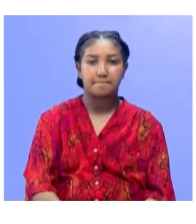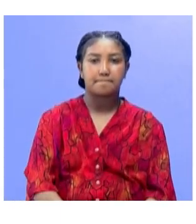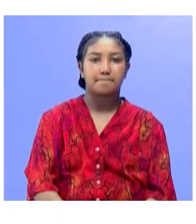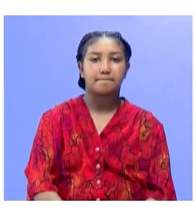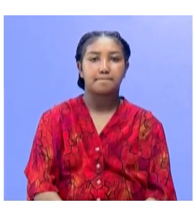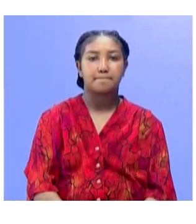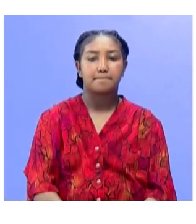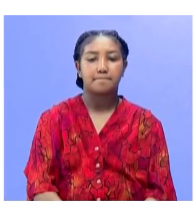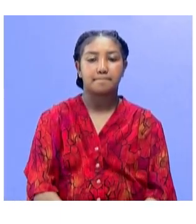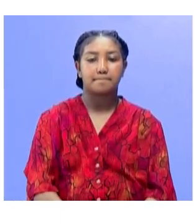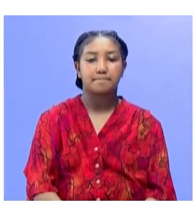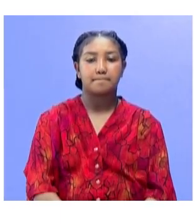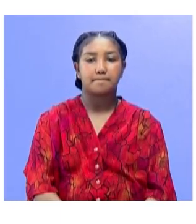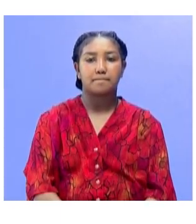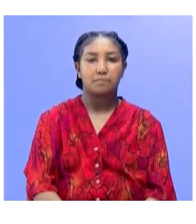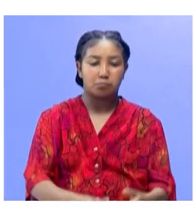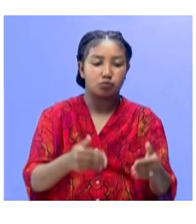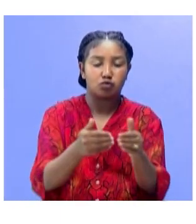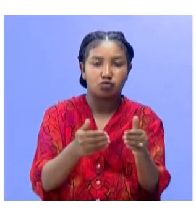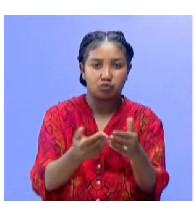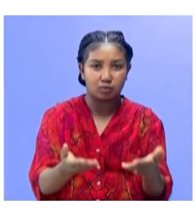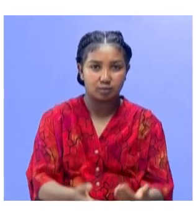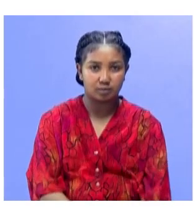She come soon.